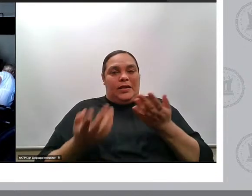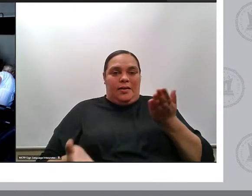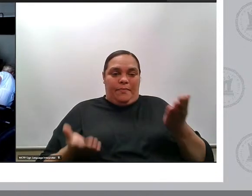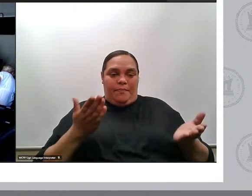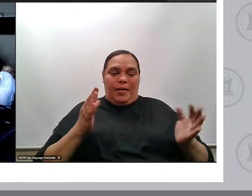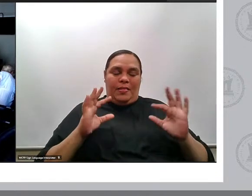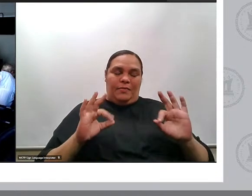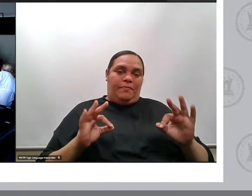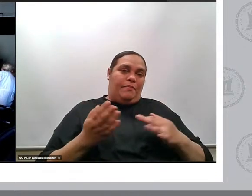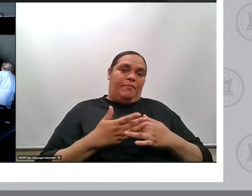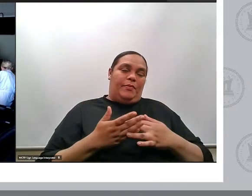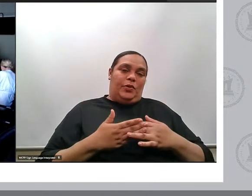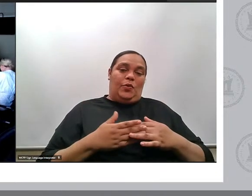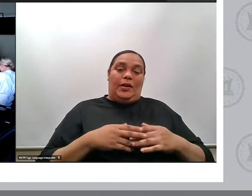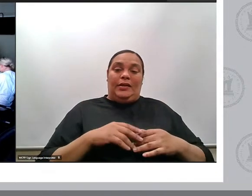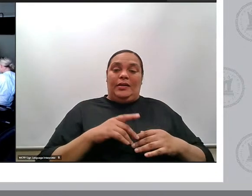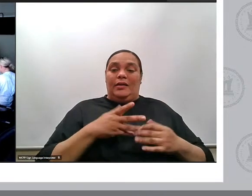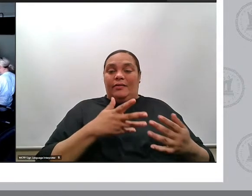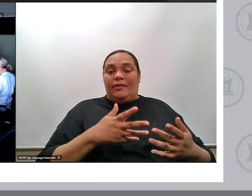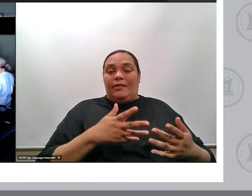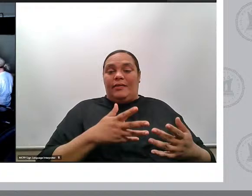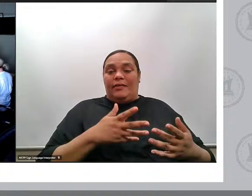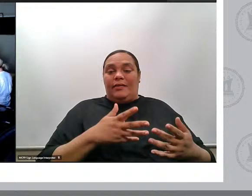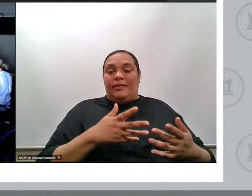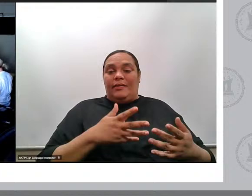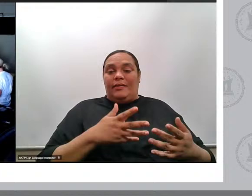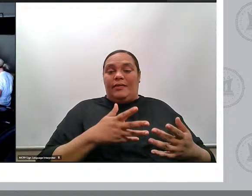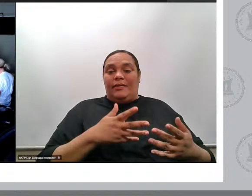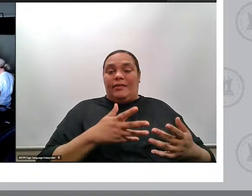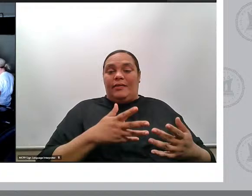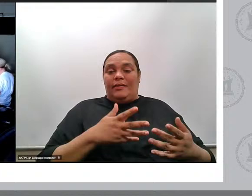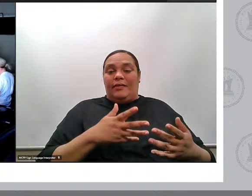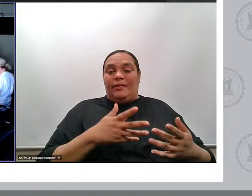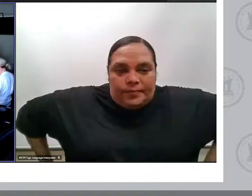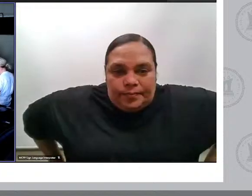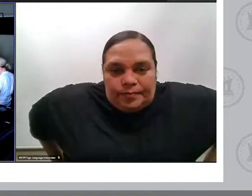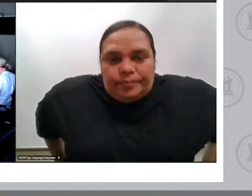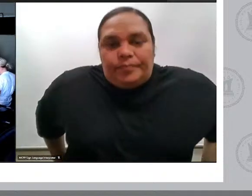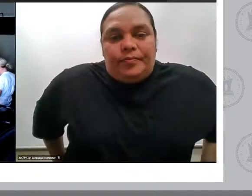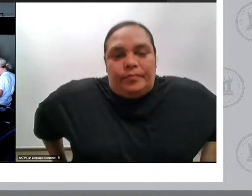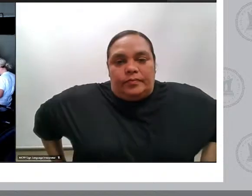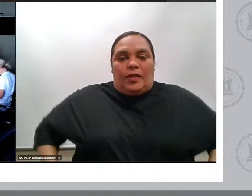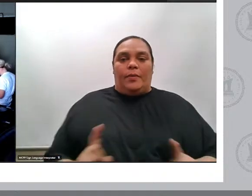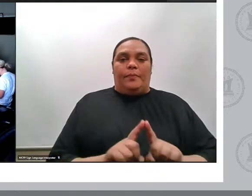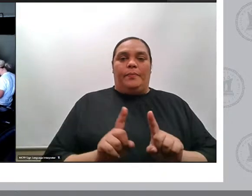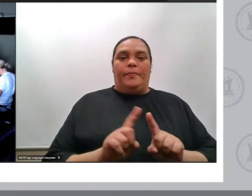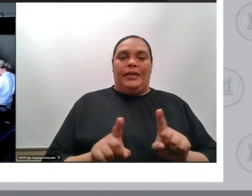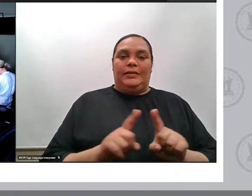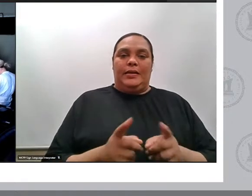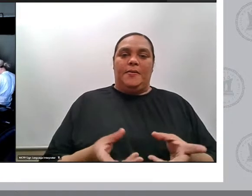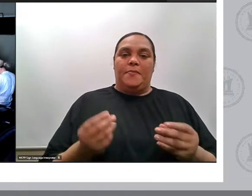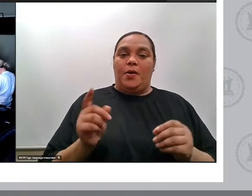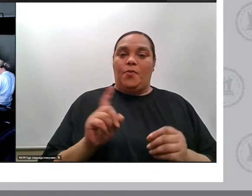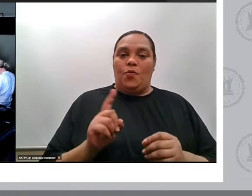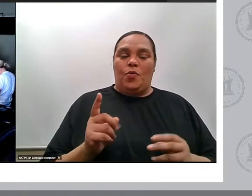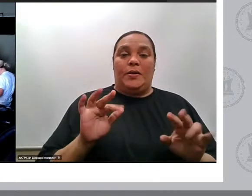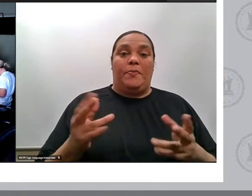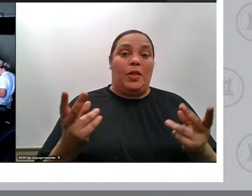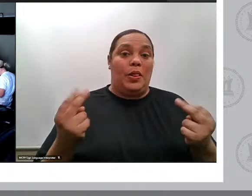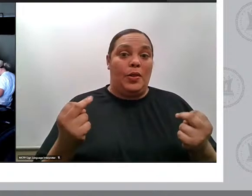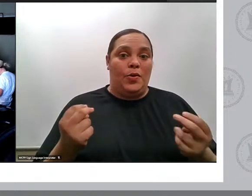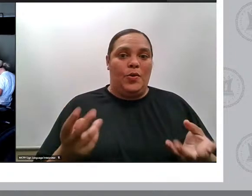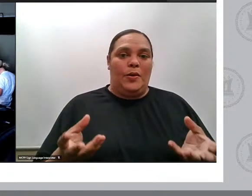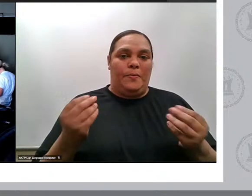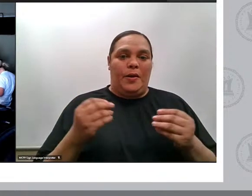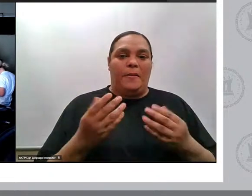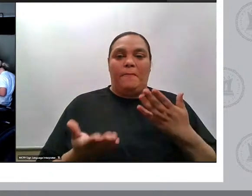between some continuity, but then also getting in new people